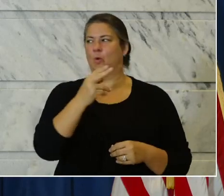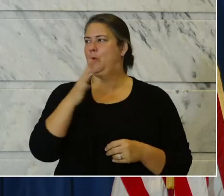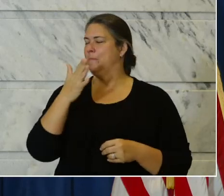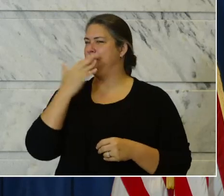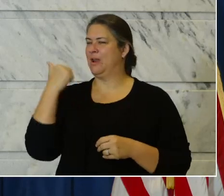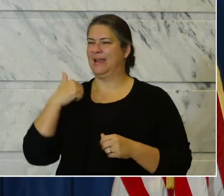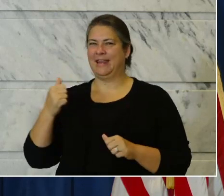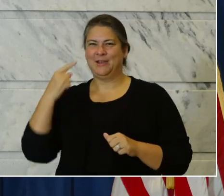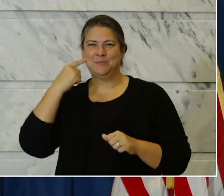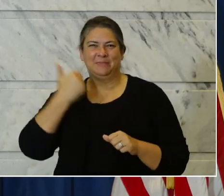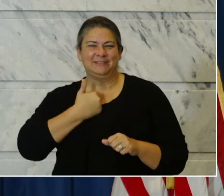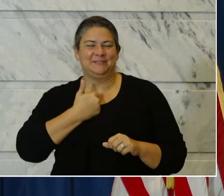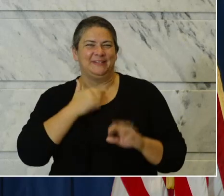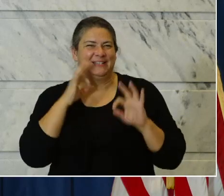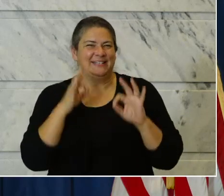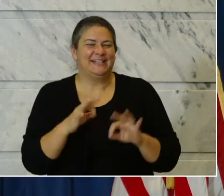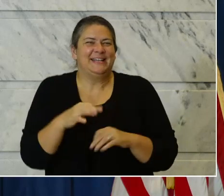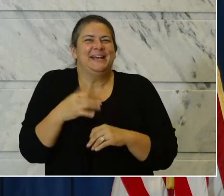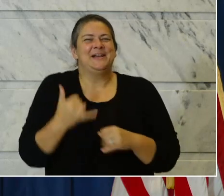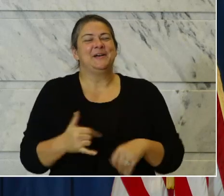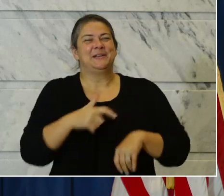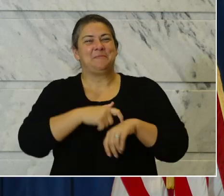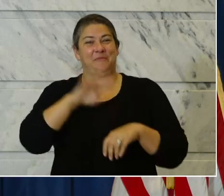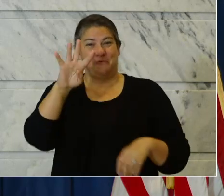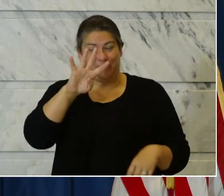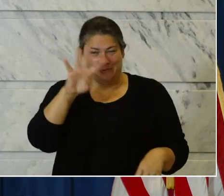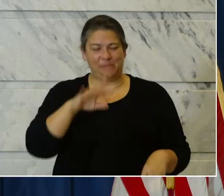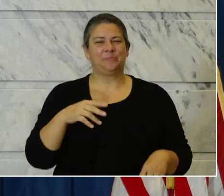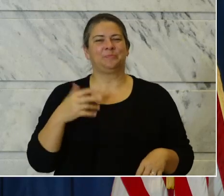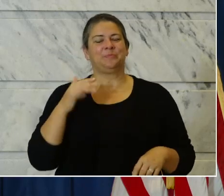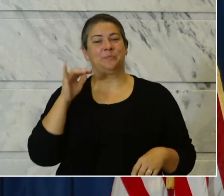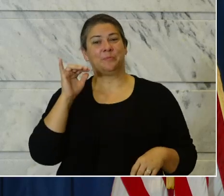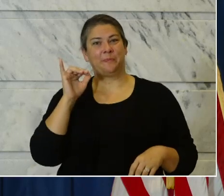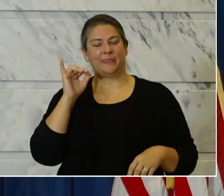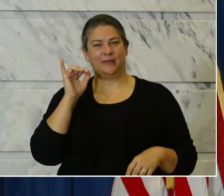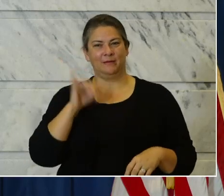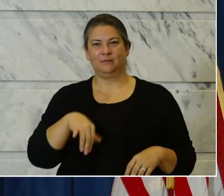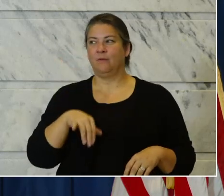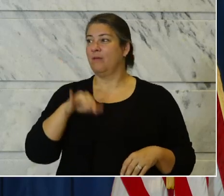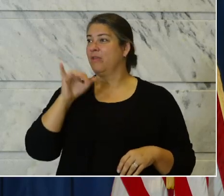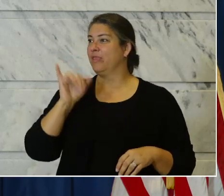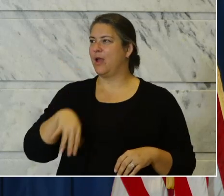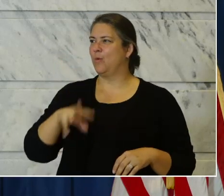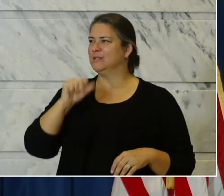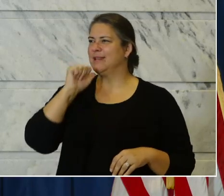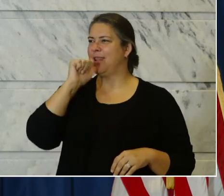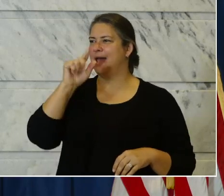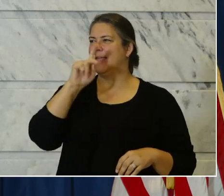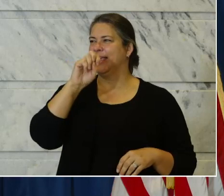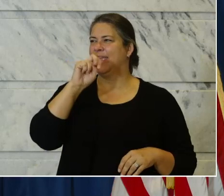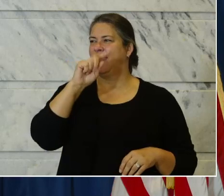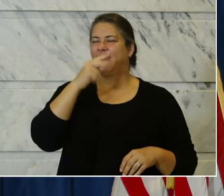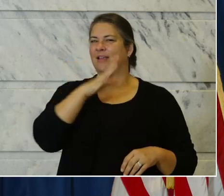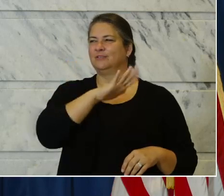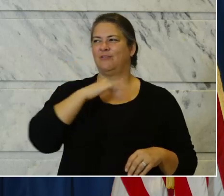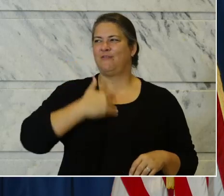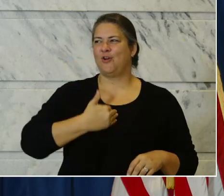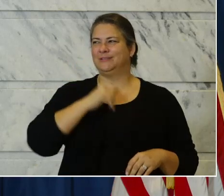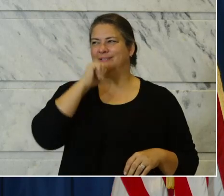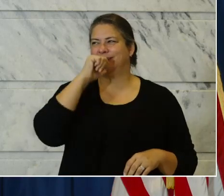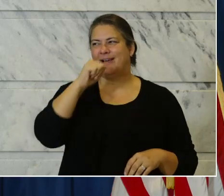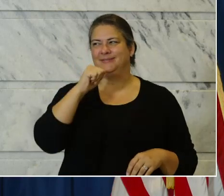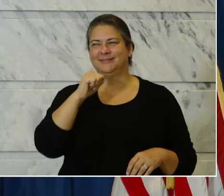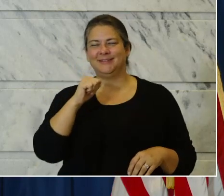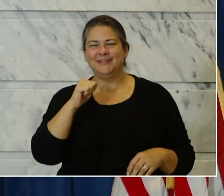Good afternoon. It's 4 o'clock, and that one wasn't Kenneth's fault. It's the time we come